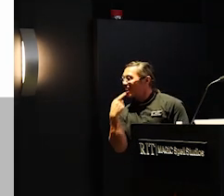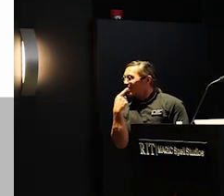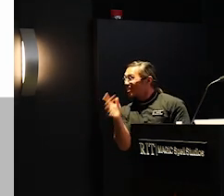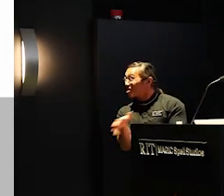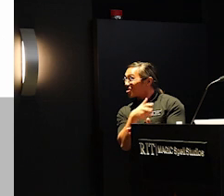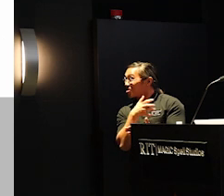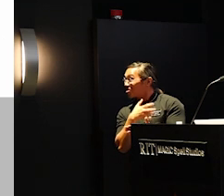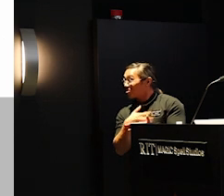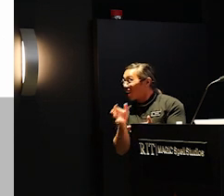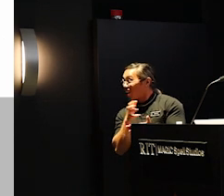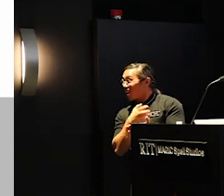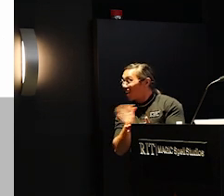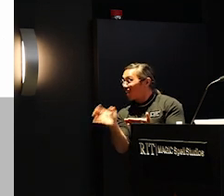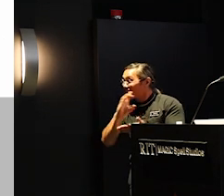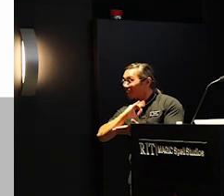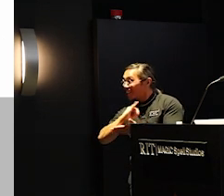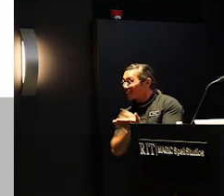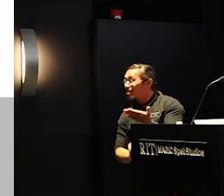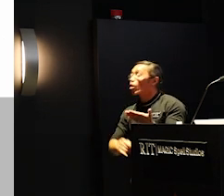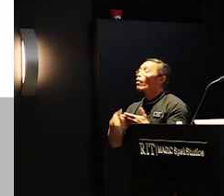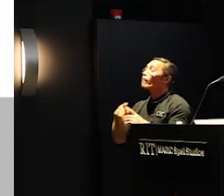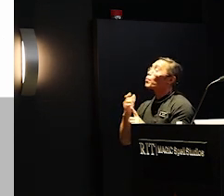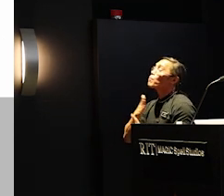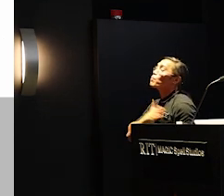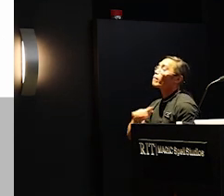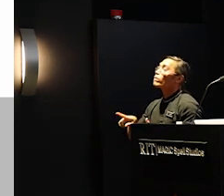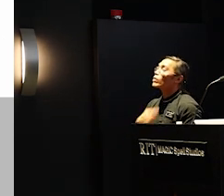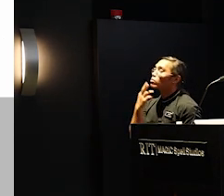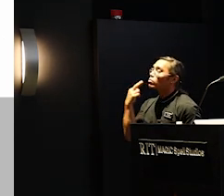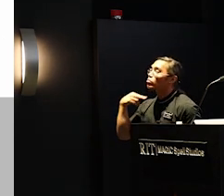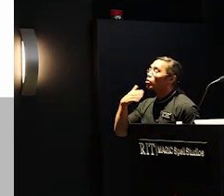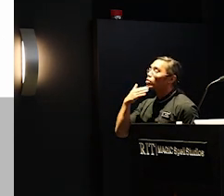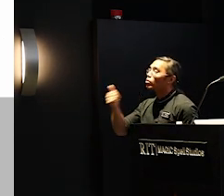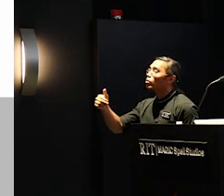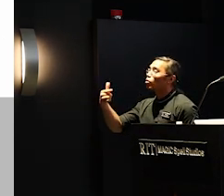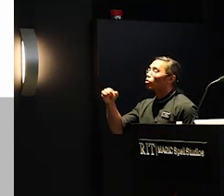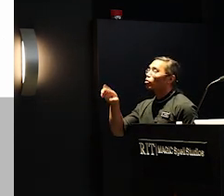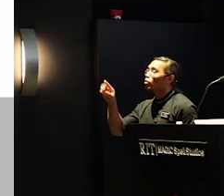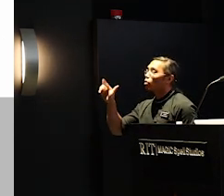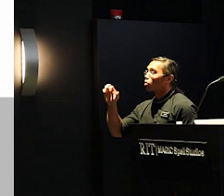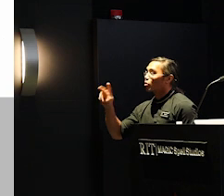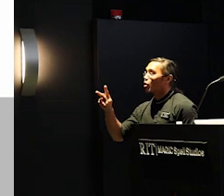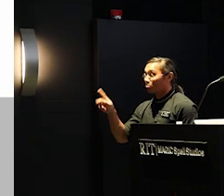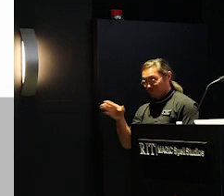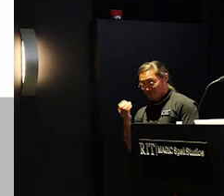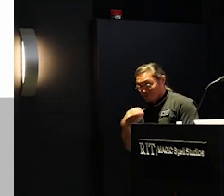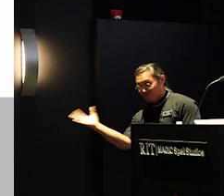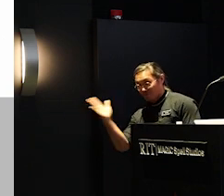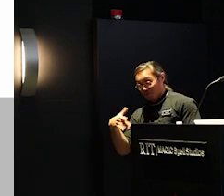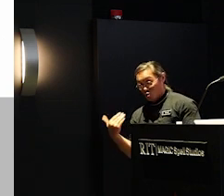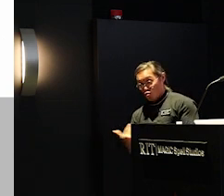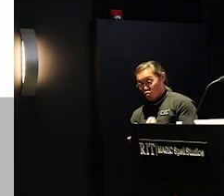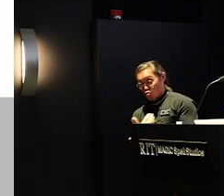these are this kind of shows like back to we're gonna make a restaurant. What is a restaurant? Like some people don't